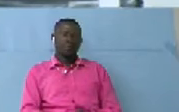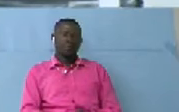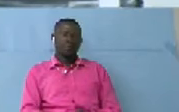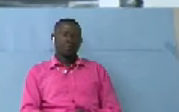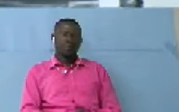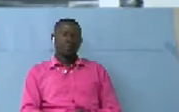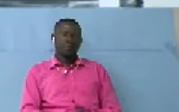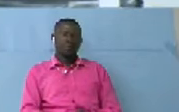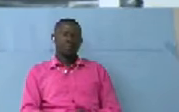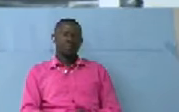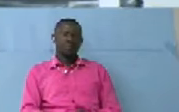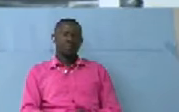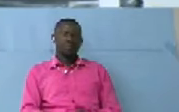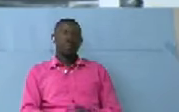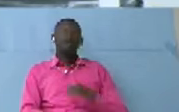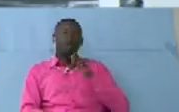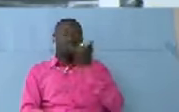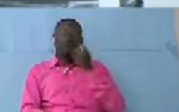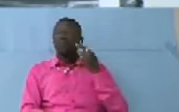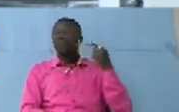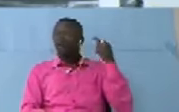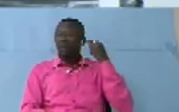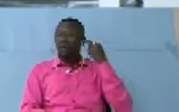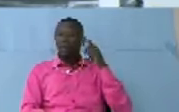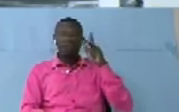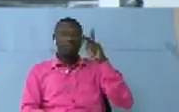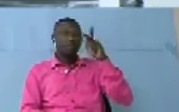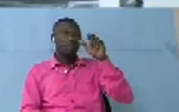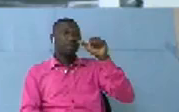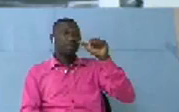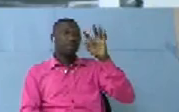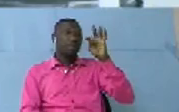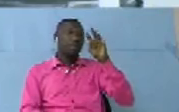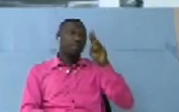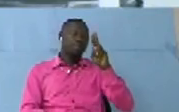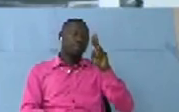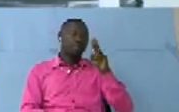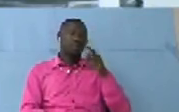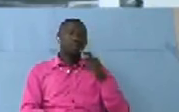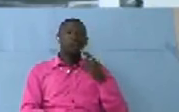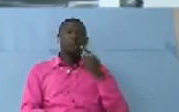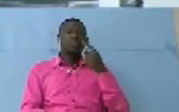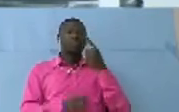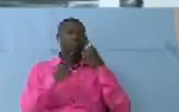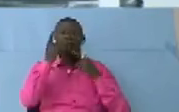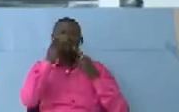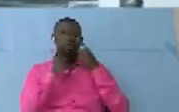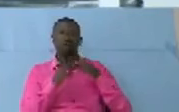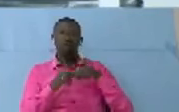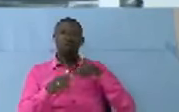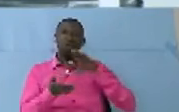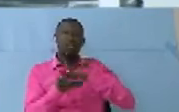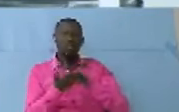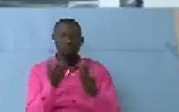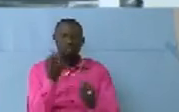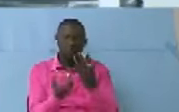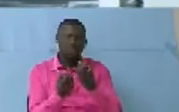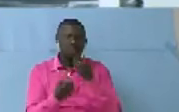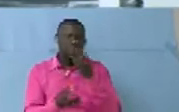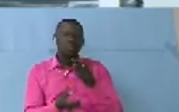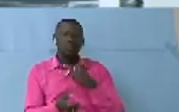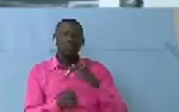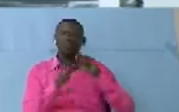ba fale nyin kata le nyin kati. I heard Kafu Bayo screaming on the Bahama saying that you broke my tooth. Do you know